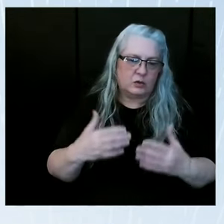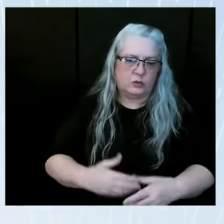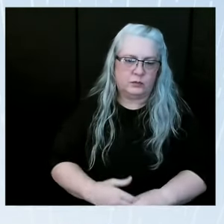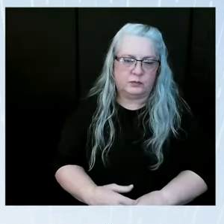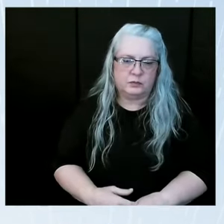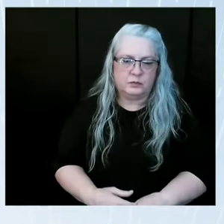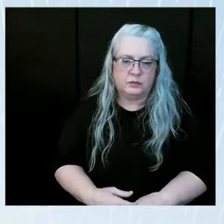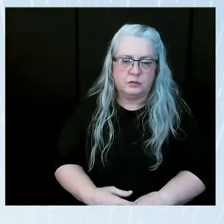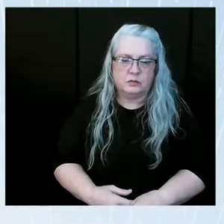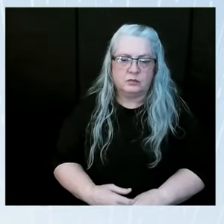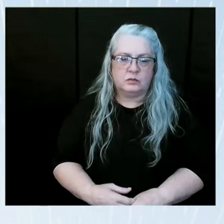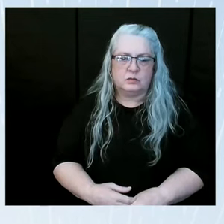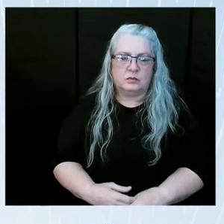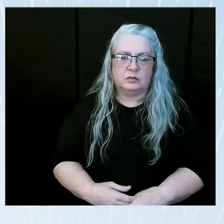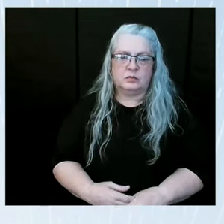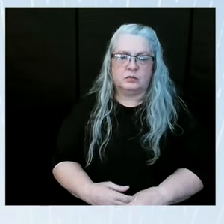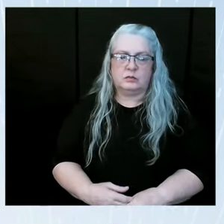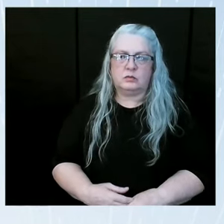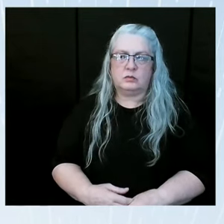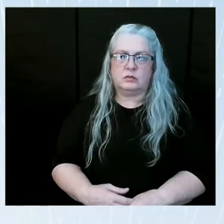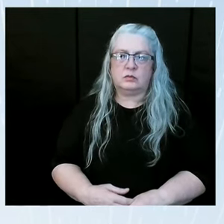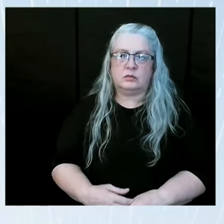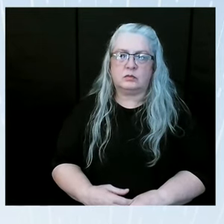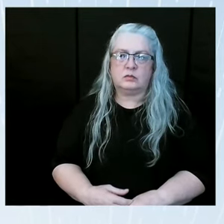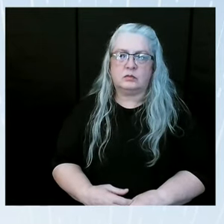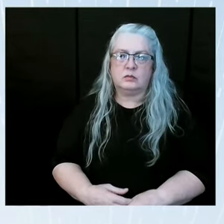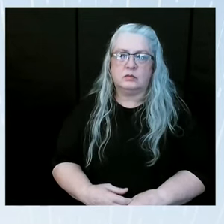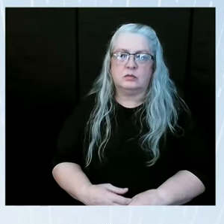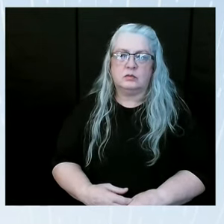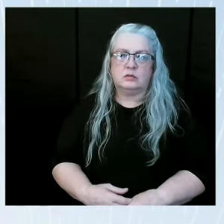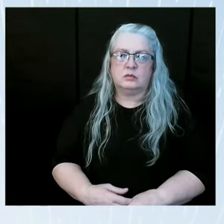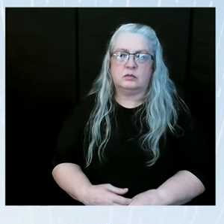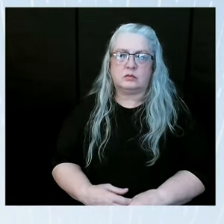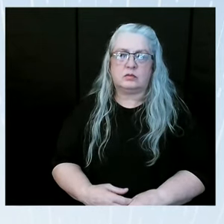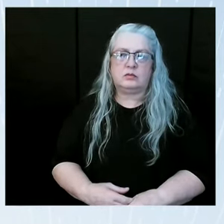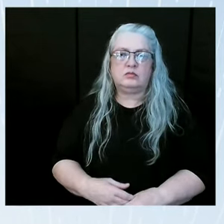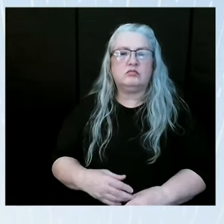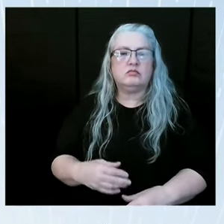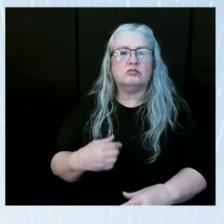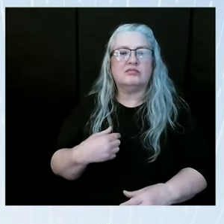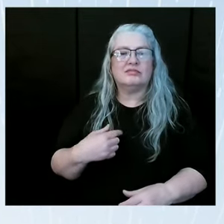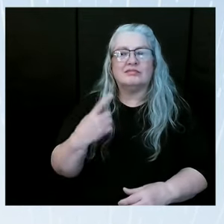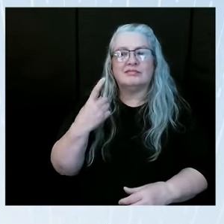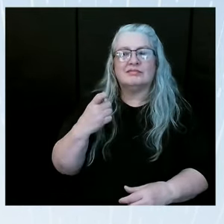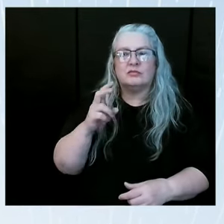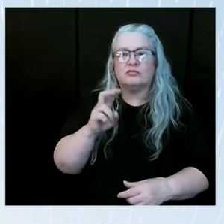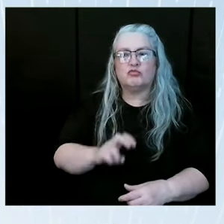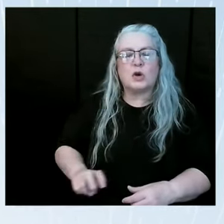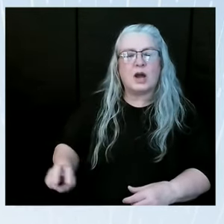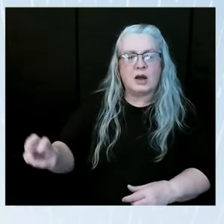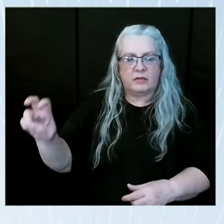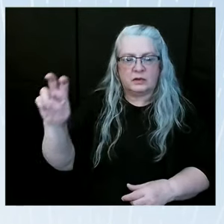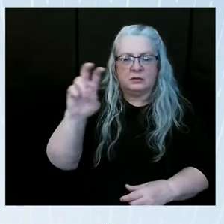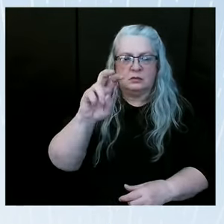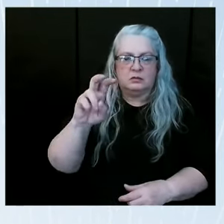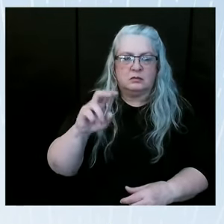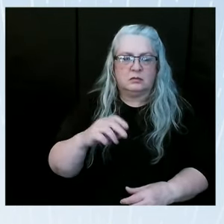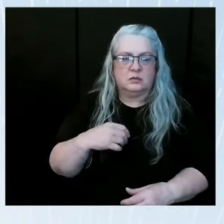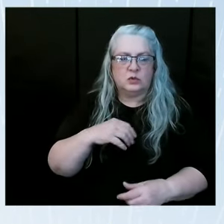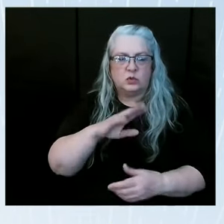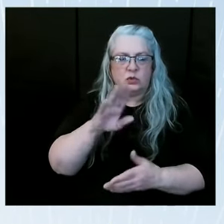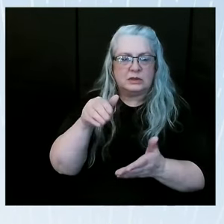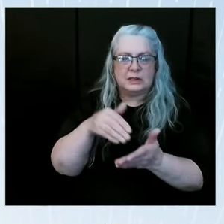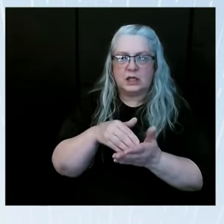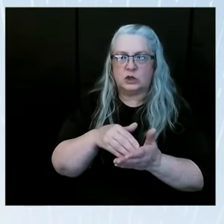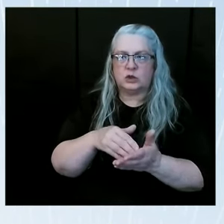newly authorized Center for Combating Human Trafficking. I did so with Beth Neitzel, my colleague, who really has been